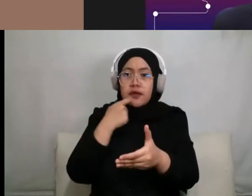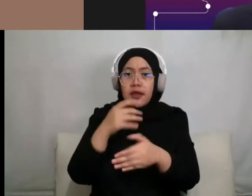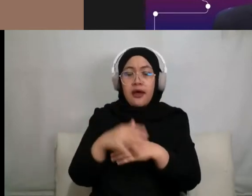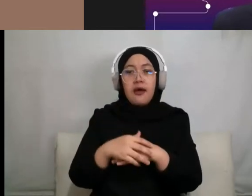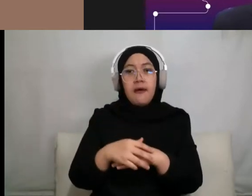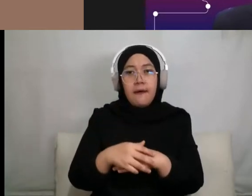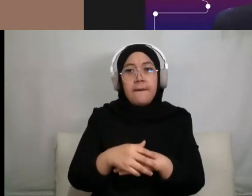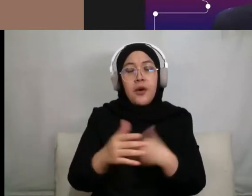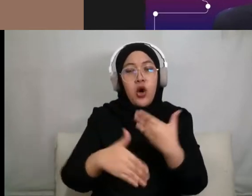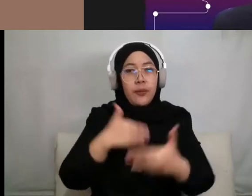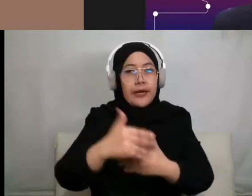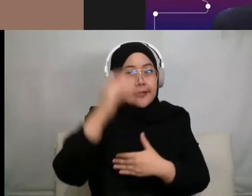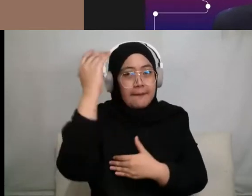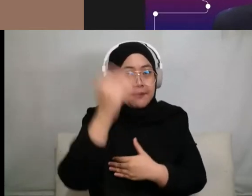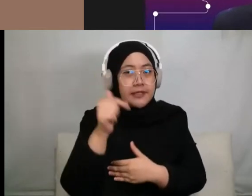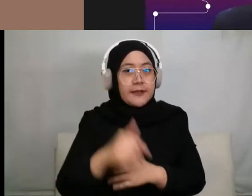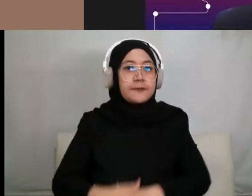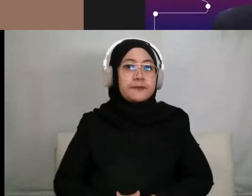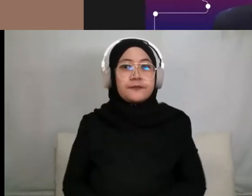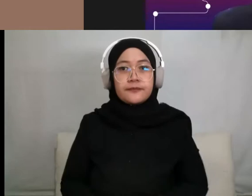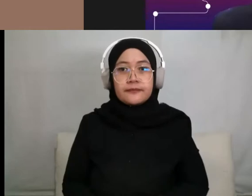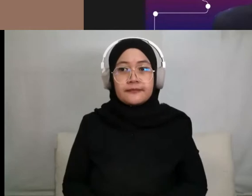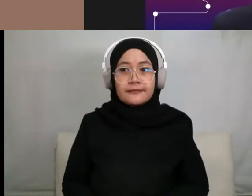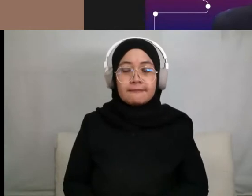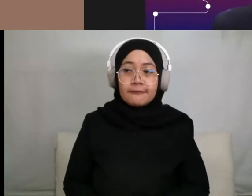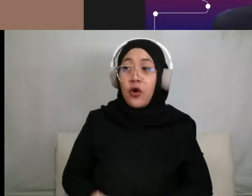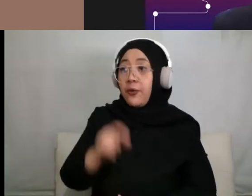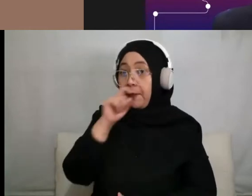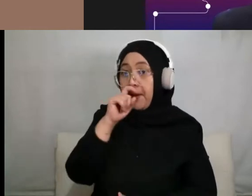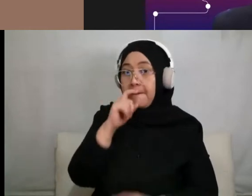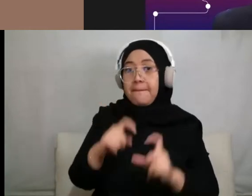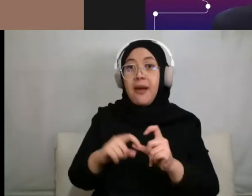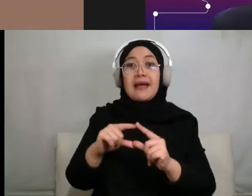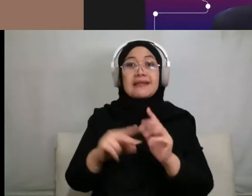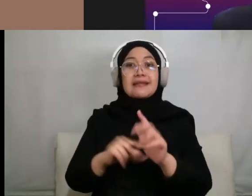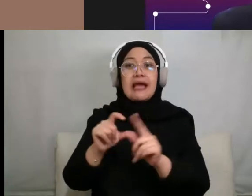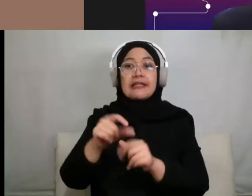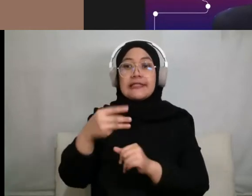I request Mr. Sandeep Raizda to answer this question in case if he's available in the session.